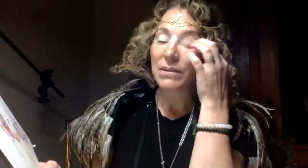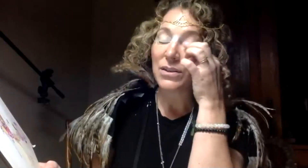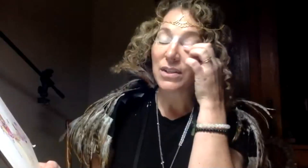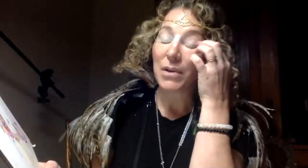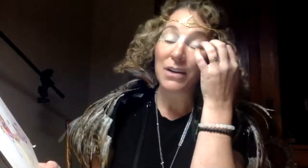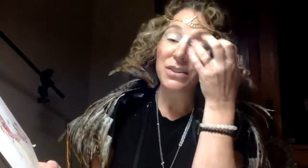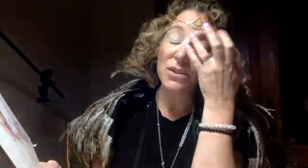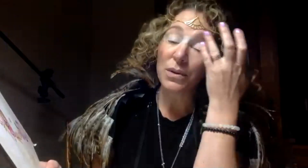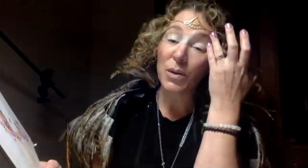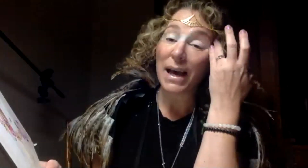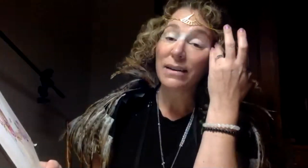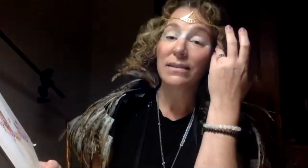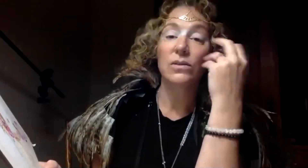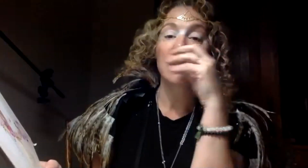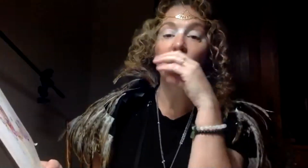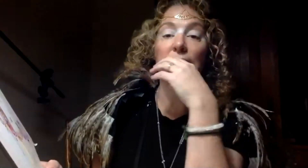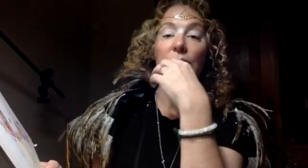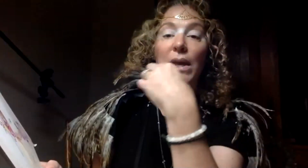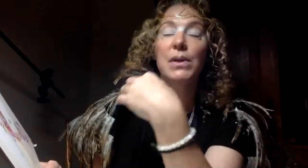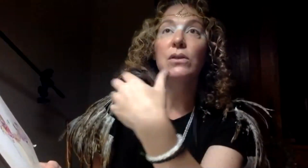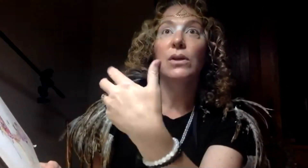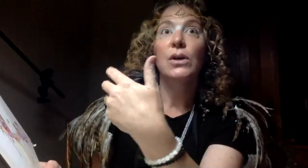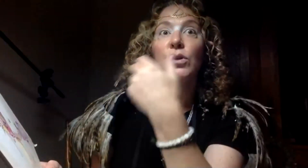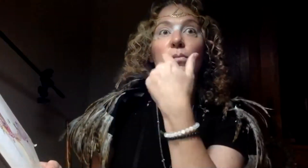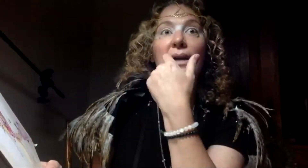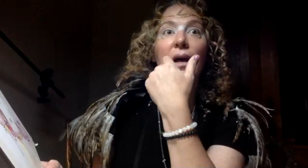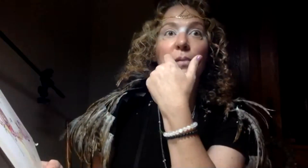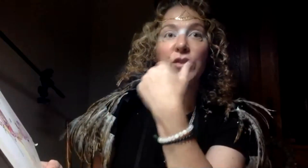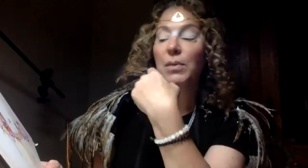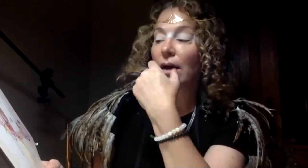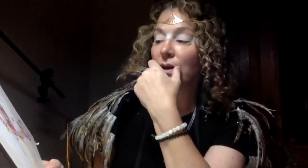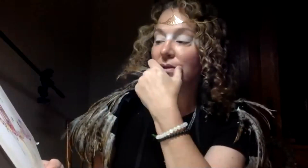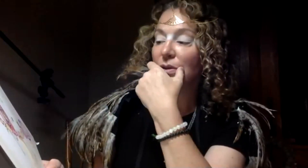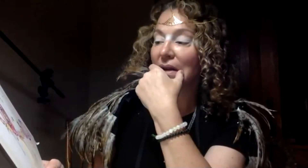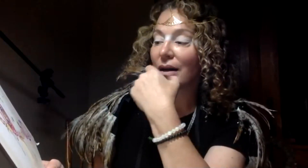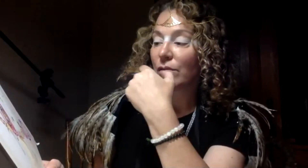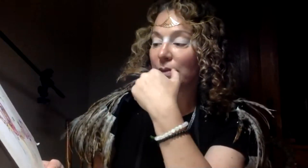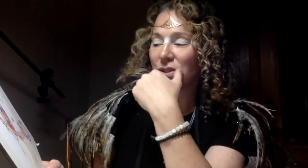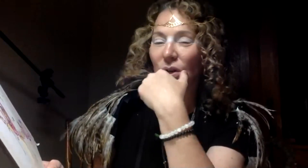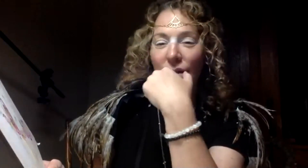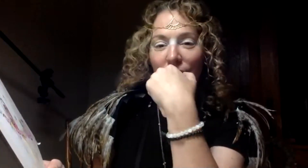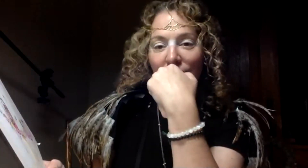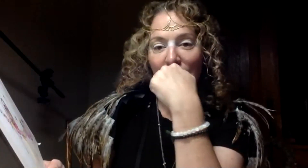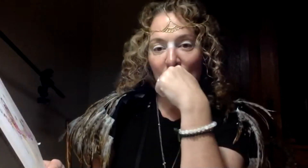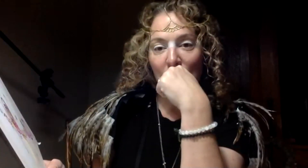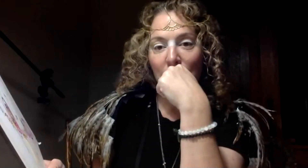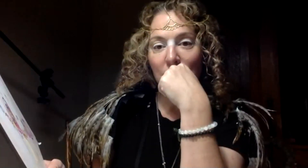like even in your subconscious that's holding you back. So something that you might not be jumping on this and you might not even be